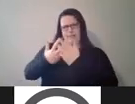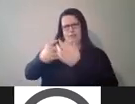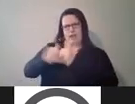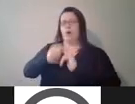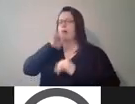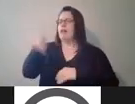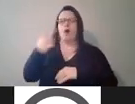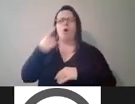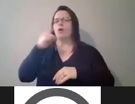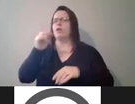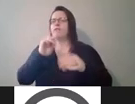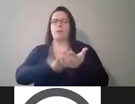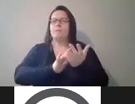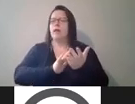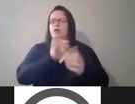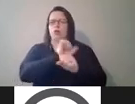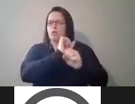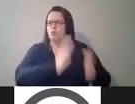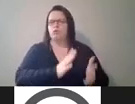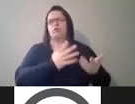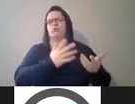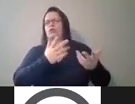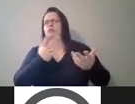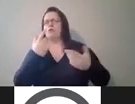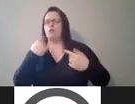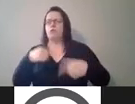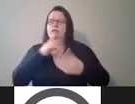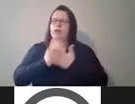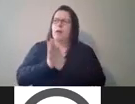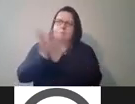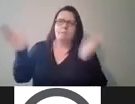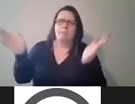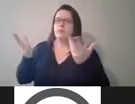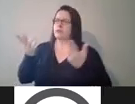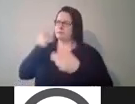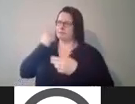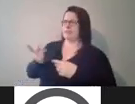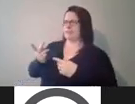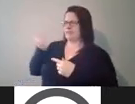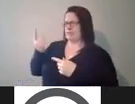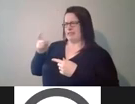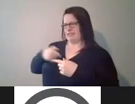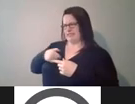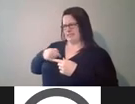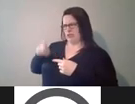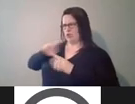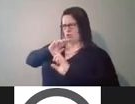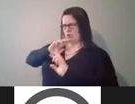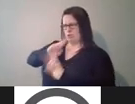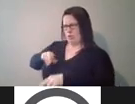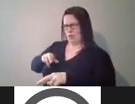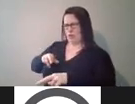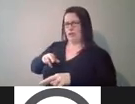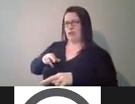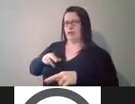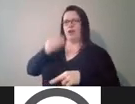goes for members of the general public. And when we think about, should I make a report, or, we all have that moment when we look at someone else and think, oh gosh, I wouldn't